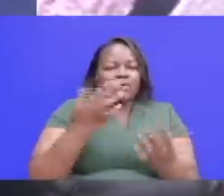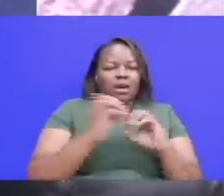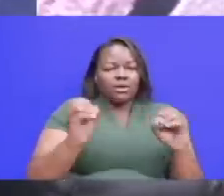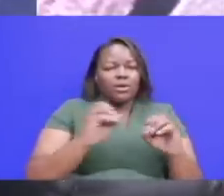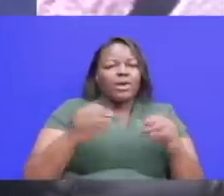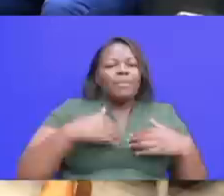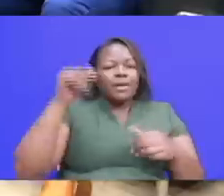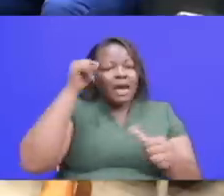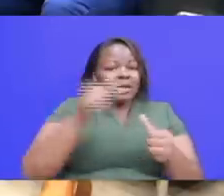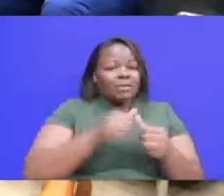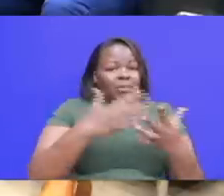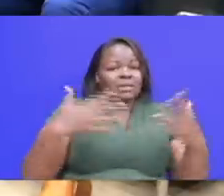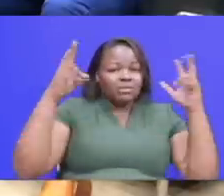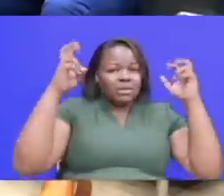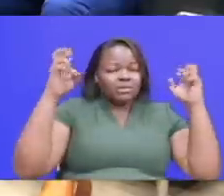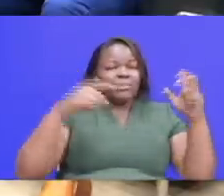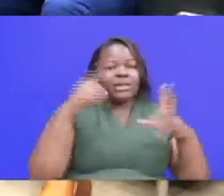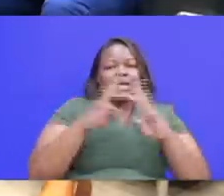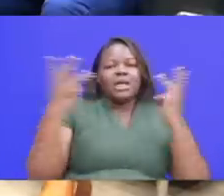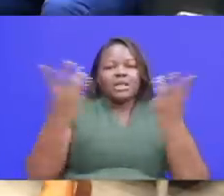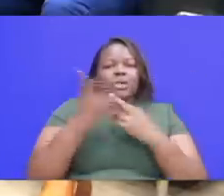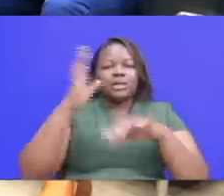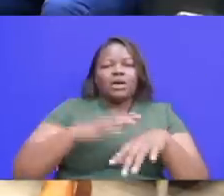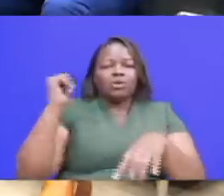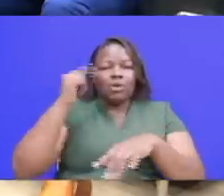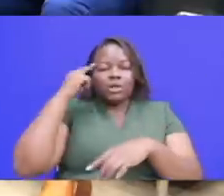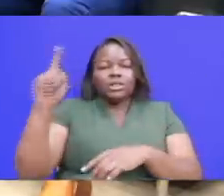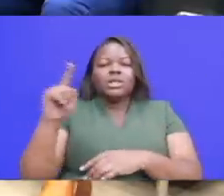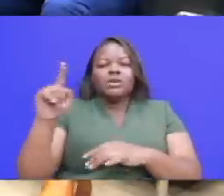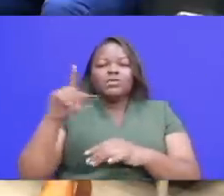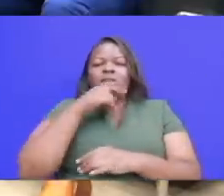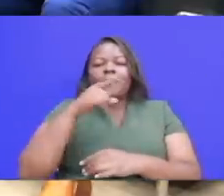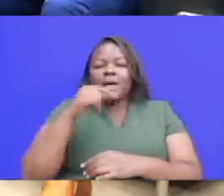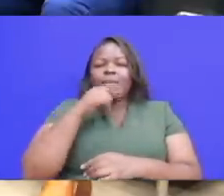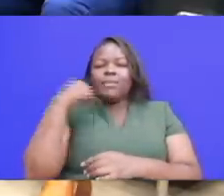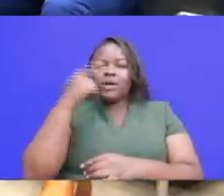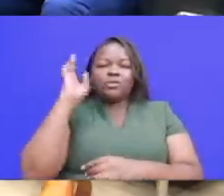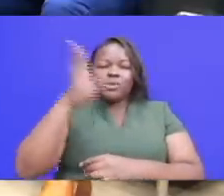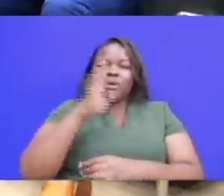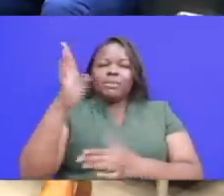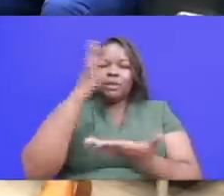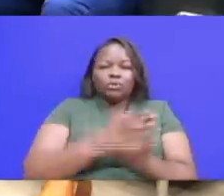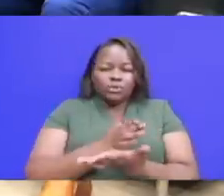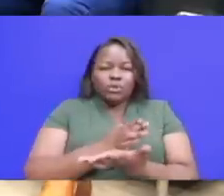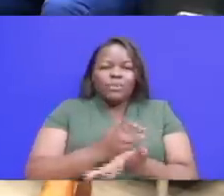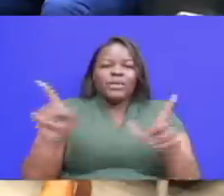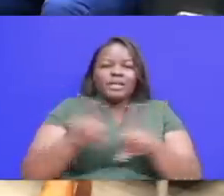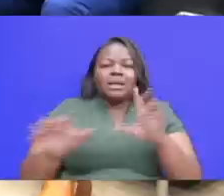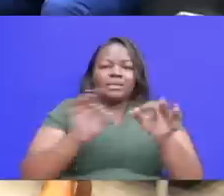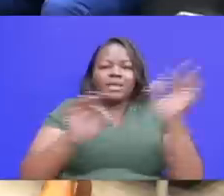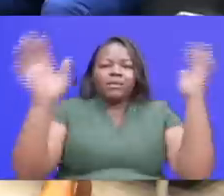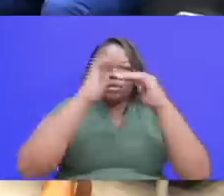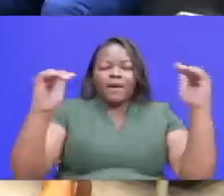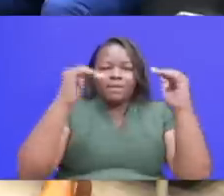that this world calls for men who are true to themselves, men who will be true even though what? The events